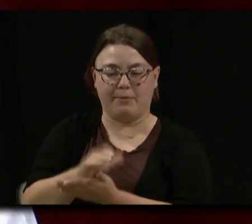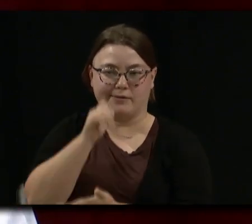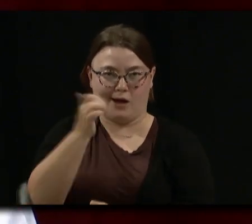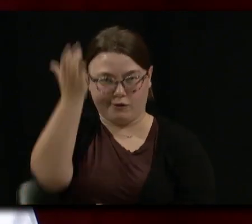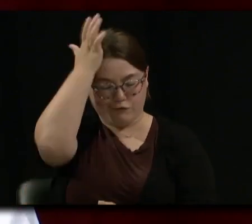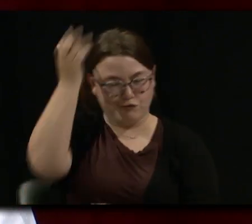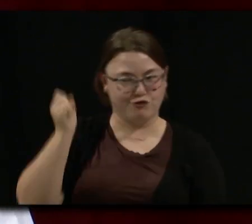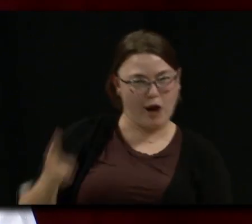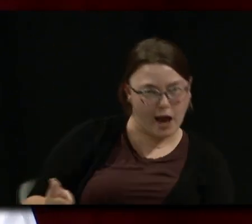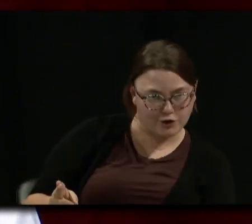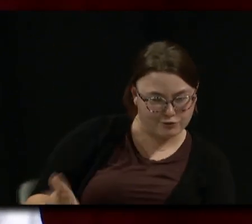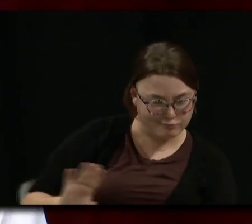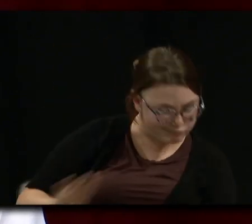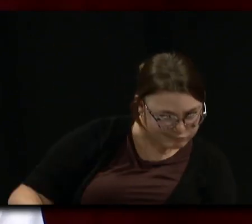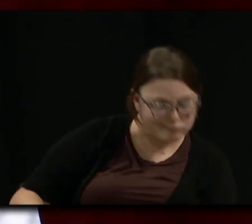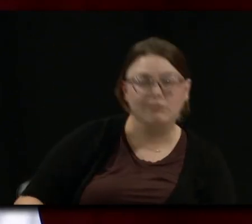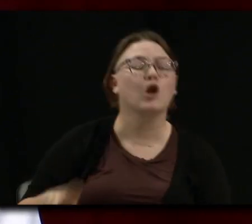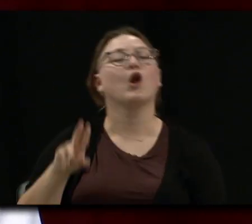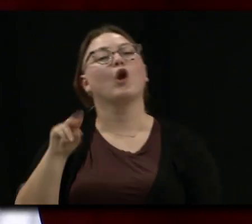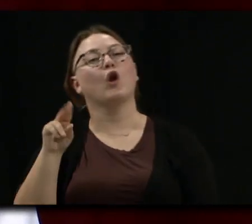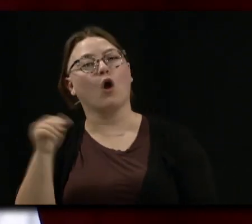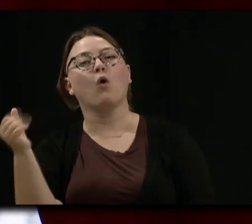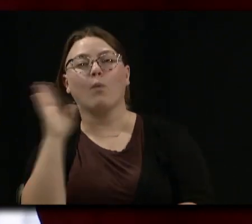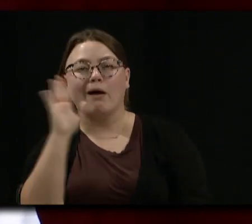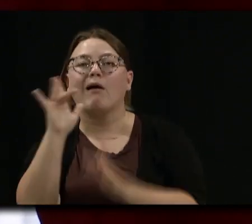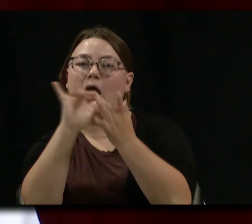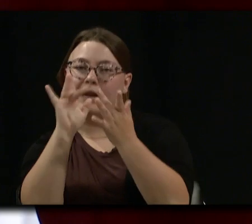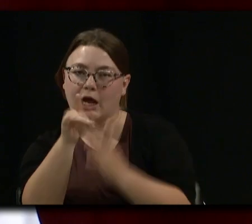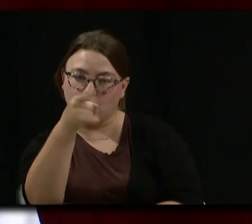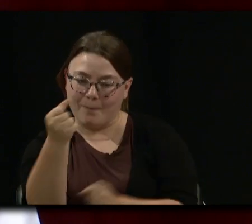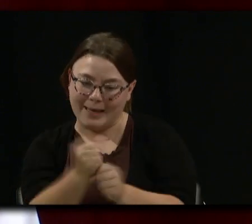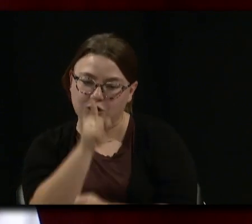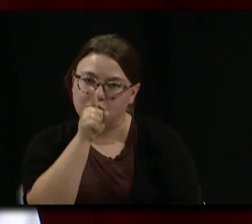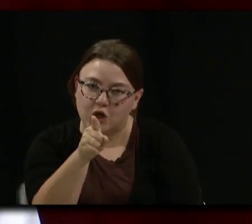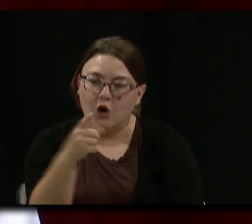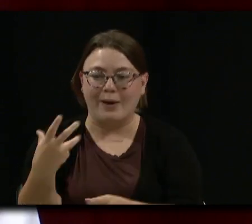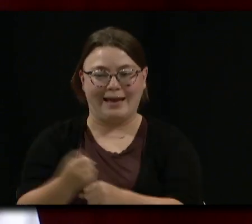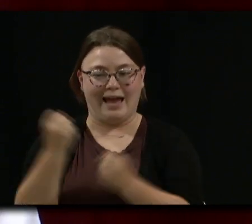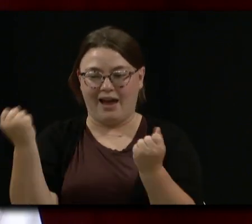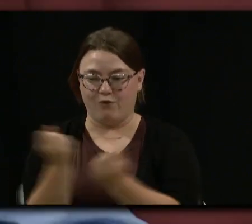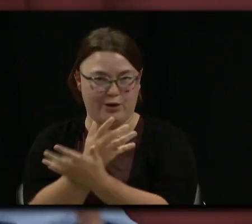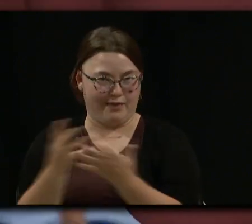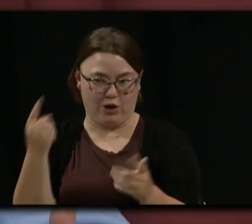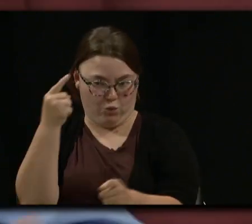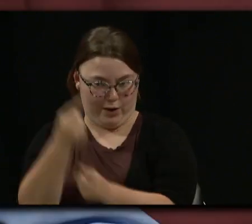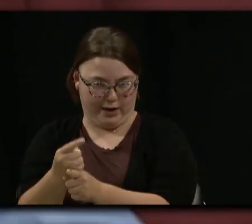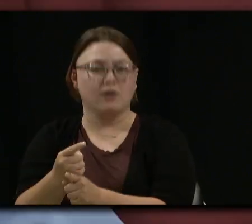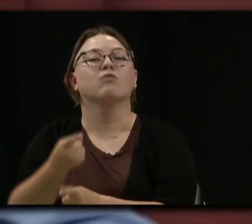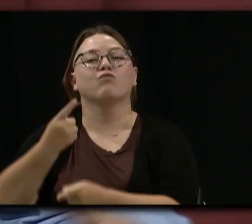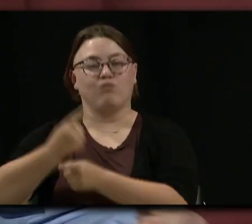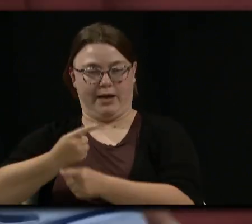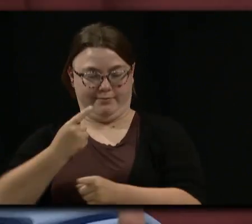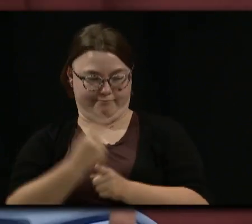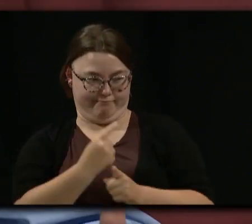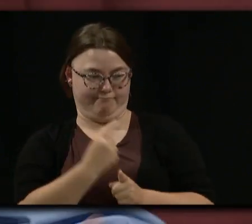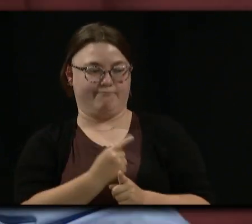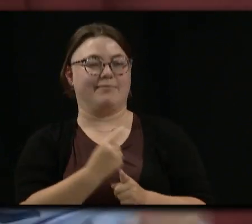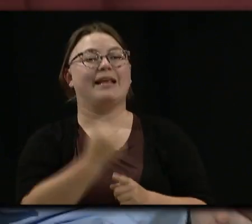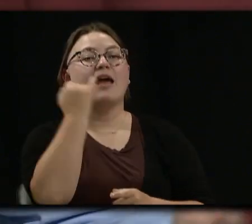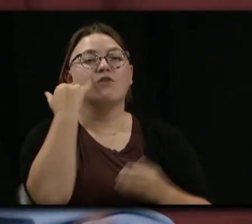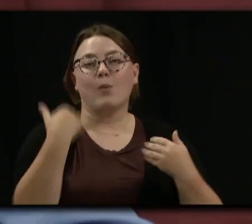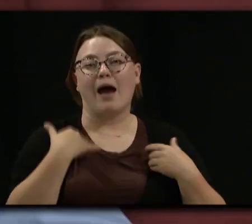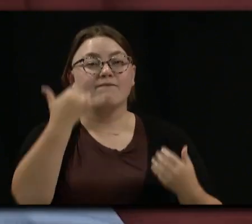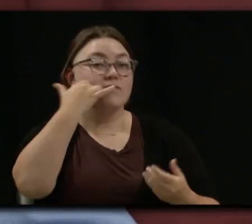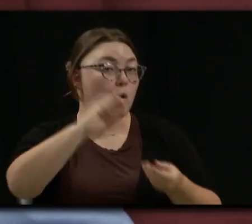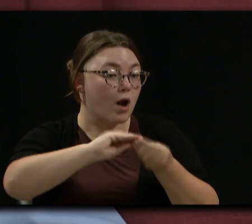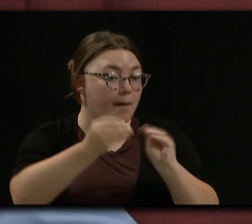up with, and so people would have an opportunity to get that corrected. Absolutely. My staff not only will write you, if you do provide a number on that form,